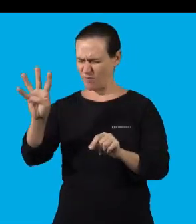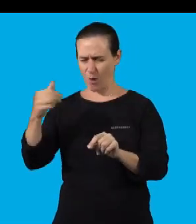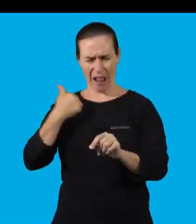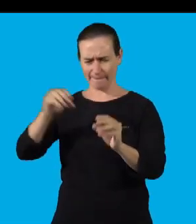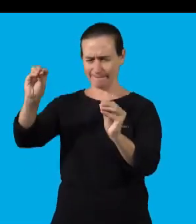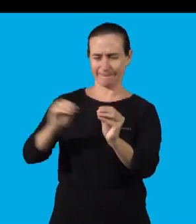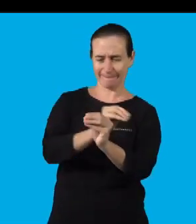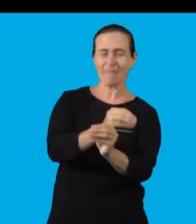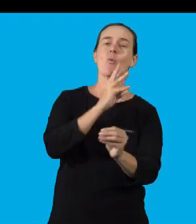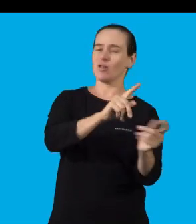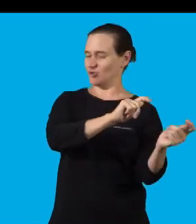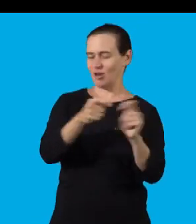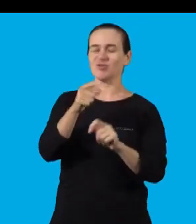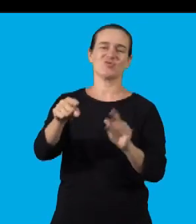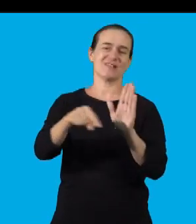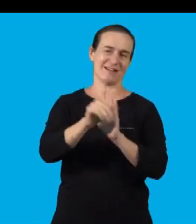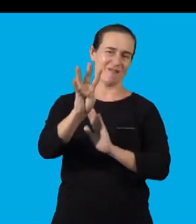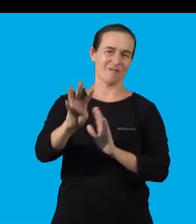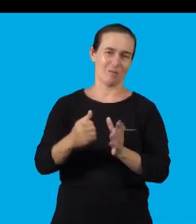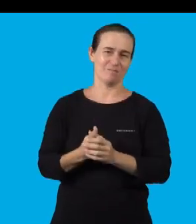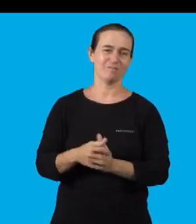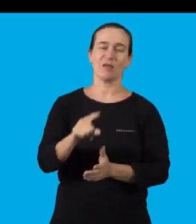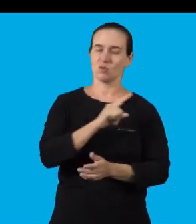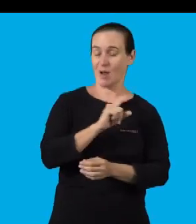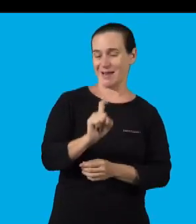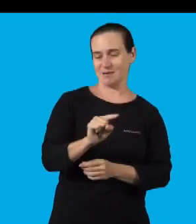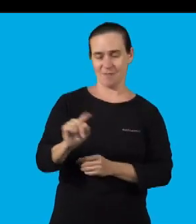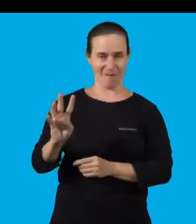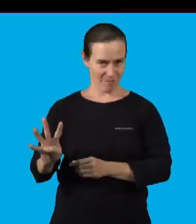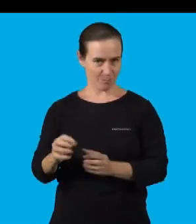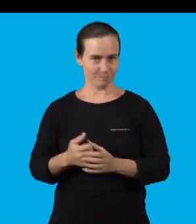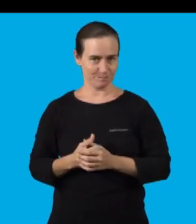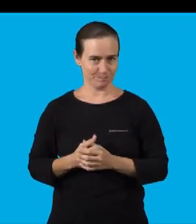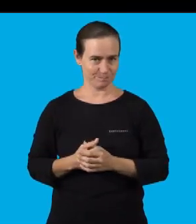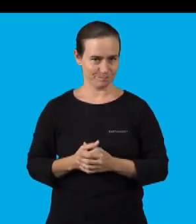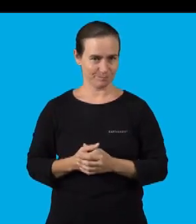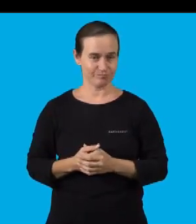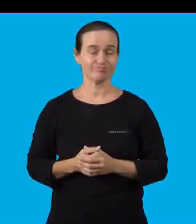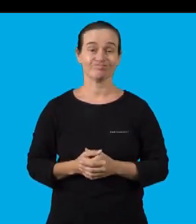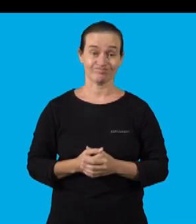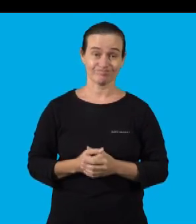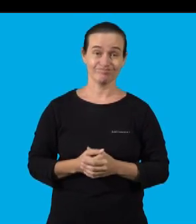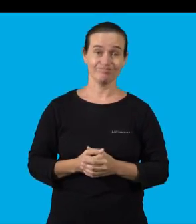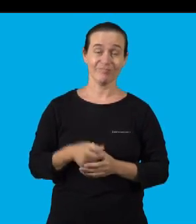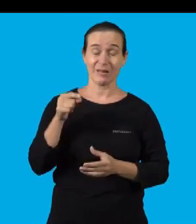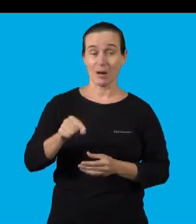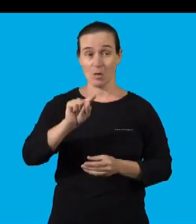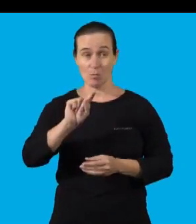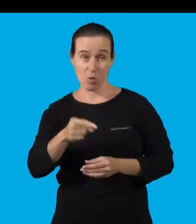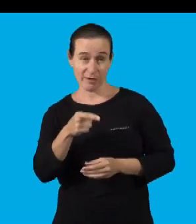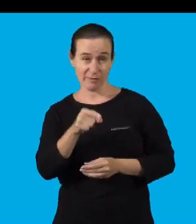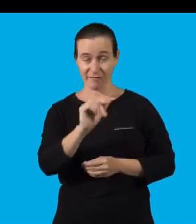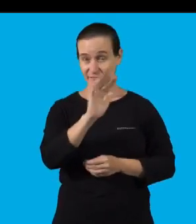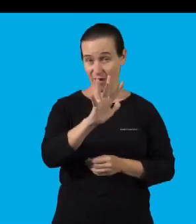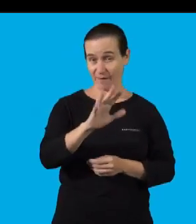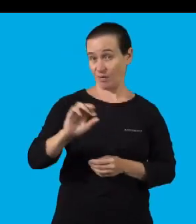going to be a negative 4, and that's why we've written there a negative 4. And of course, we are going to substitute that given point of